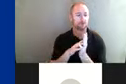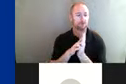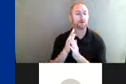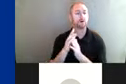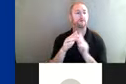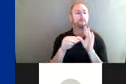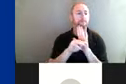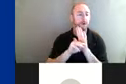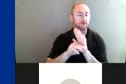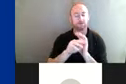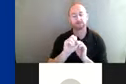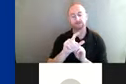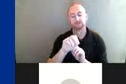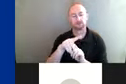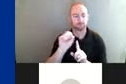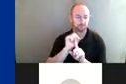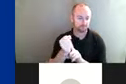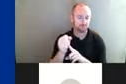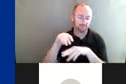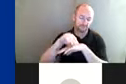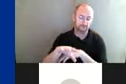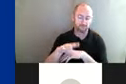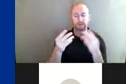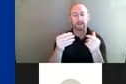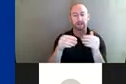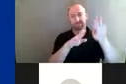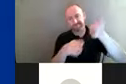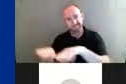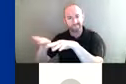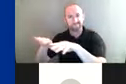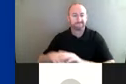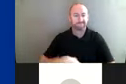that influence landslides.